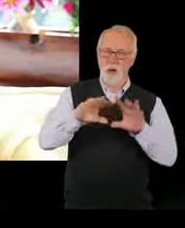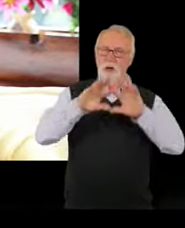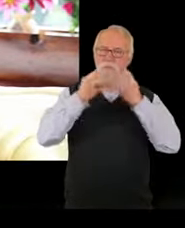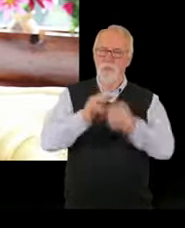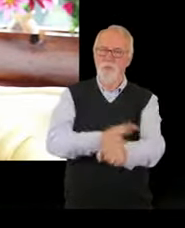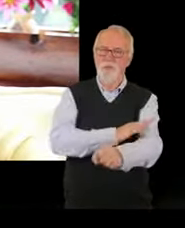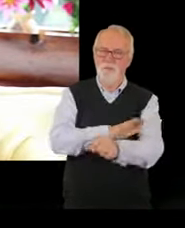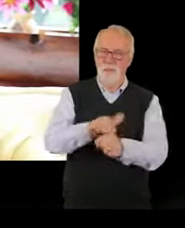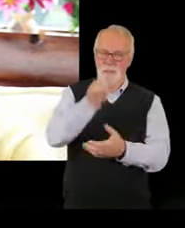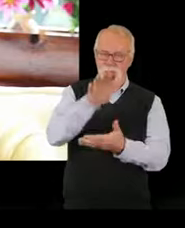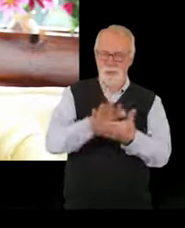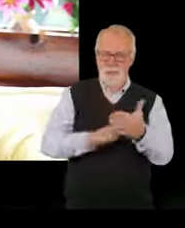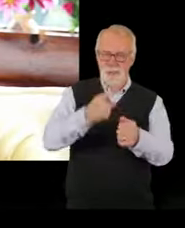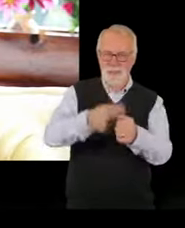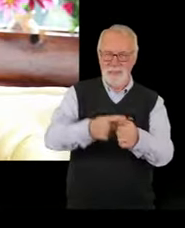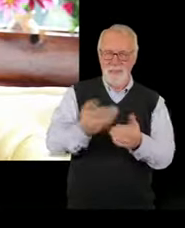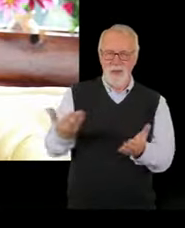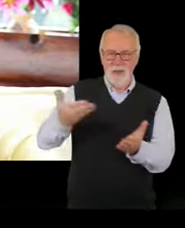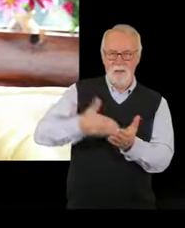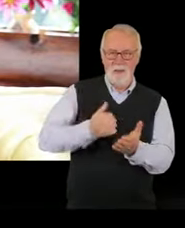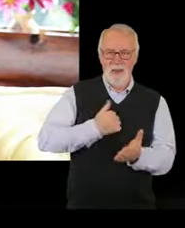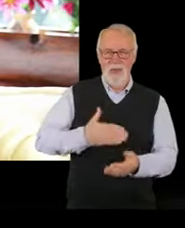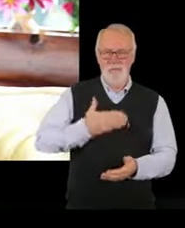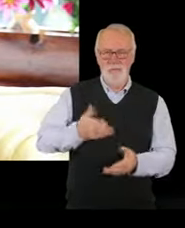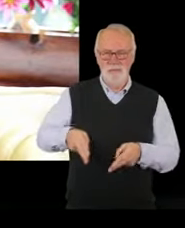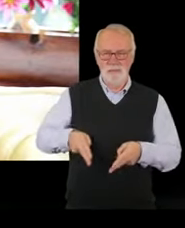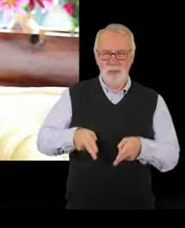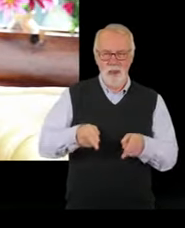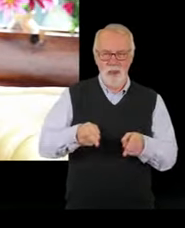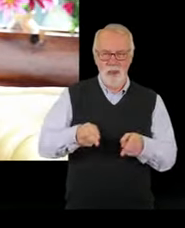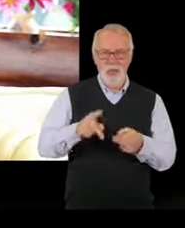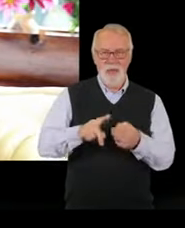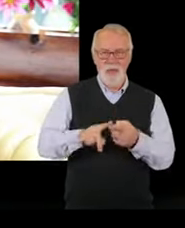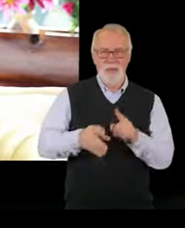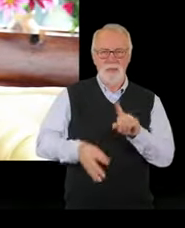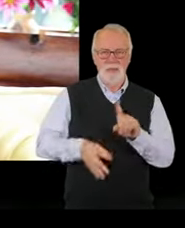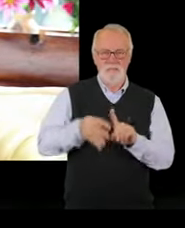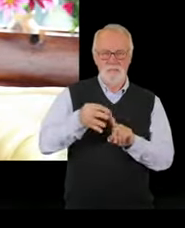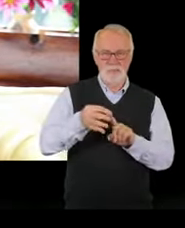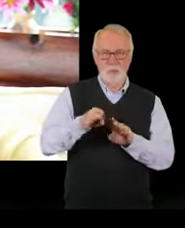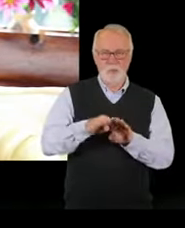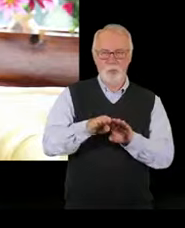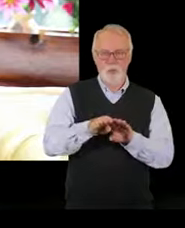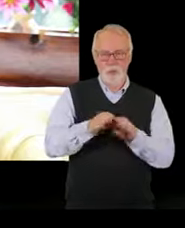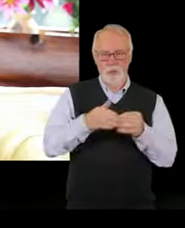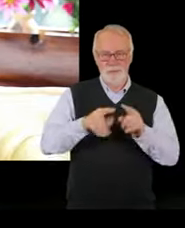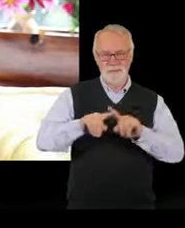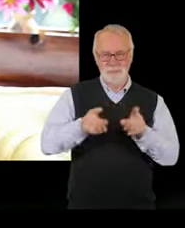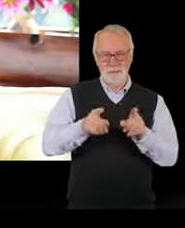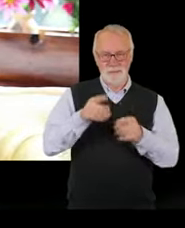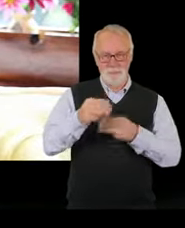eyesight situation. So again, that was a very positive, absolutely wonderful experience.